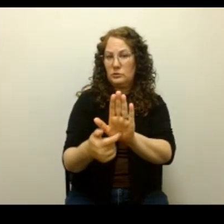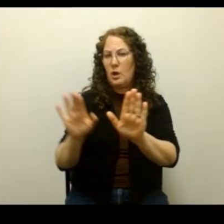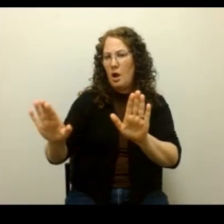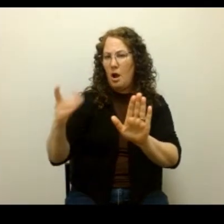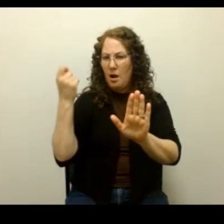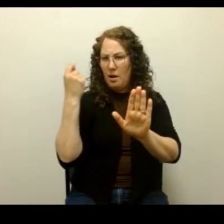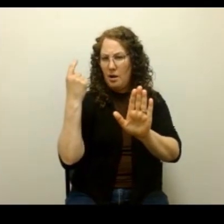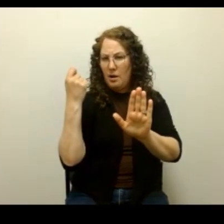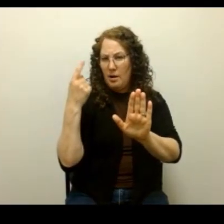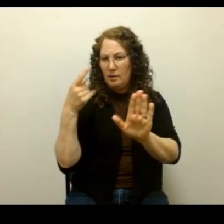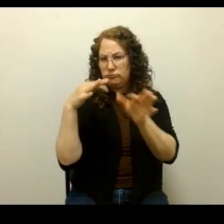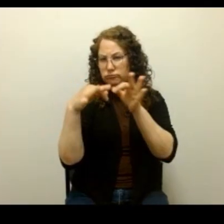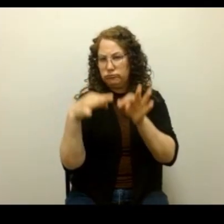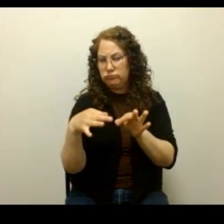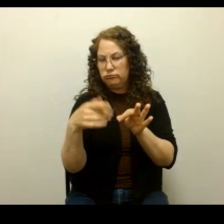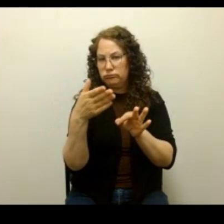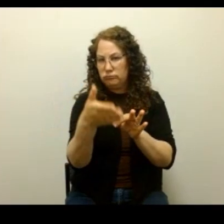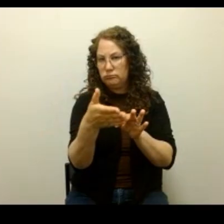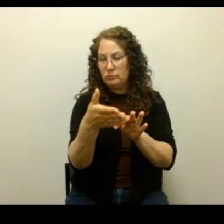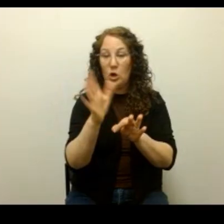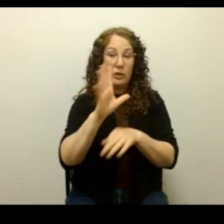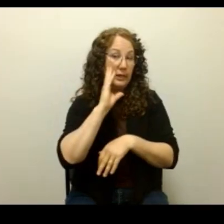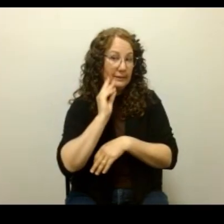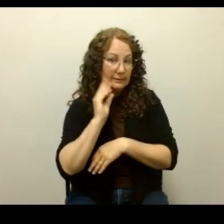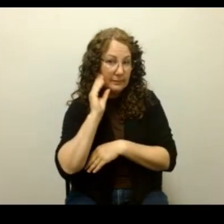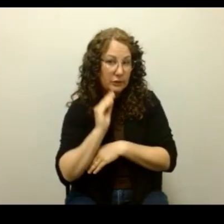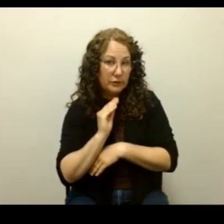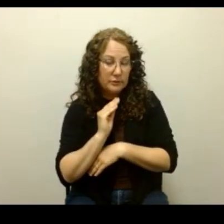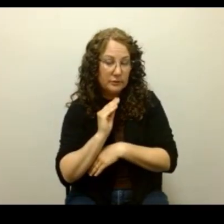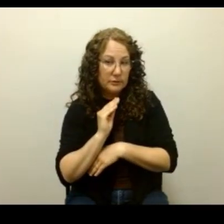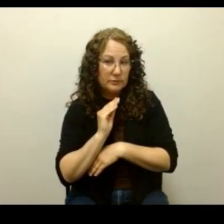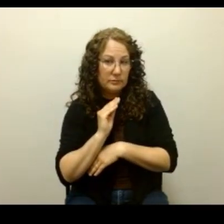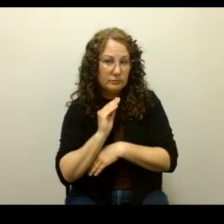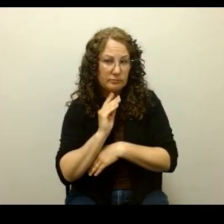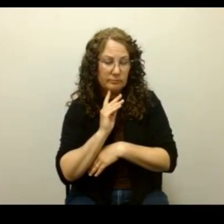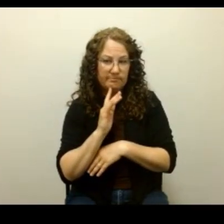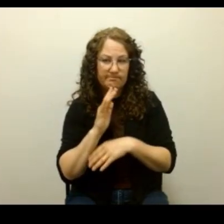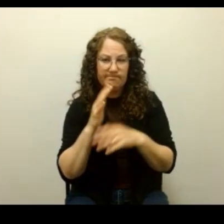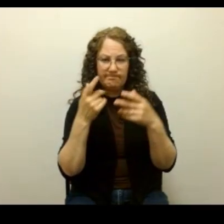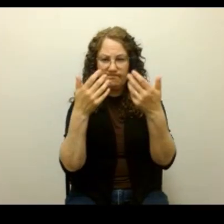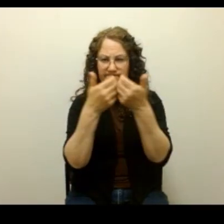of their experience, breaking it down